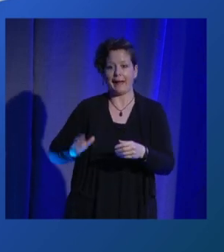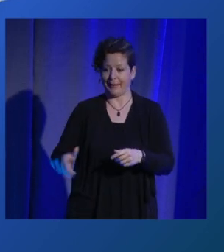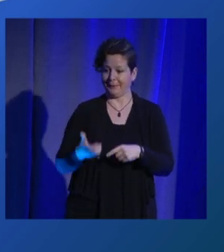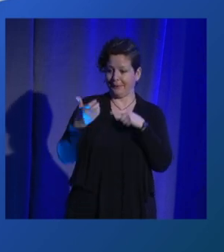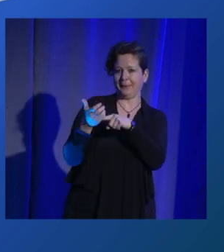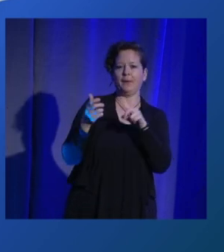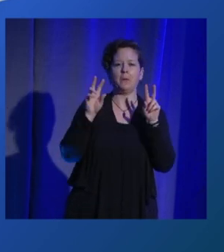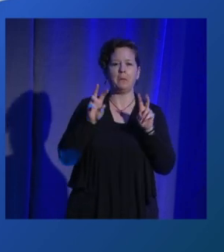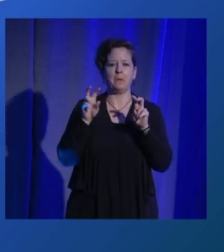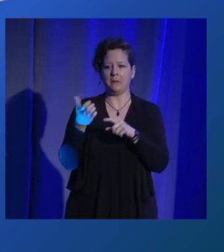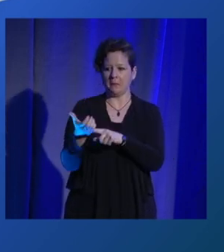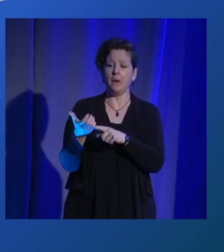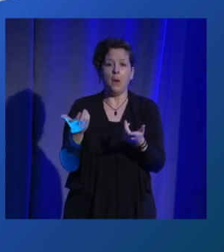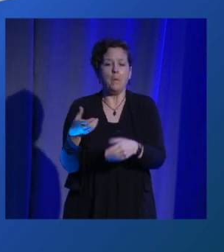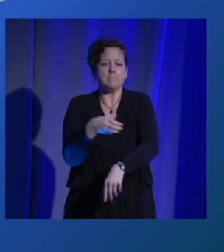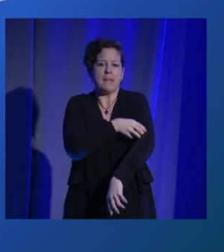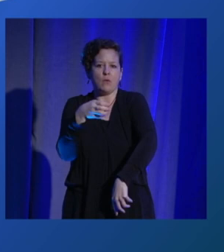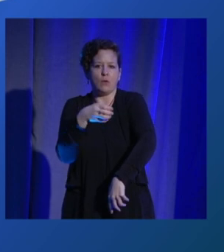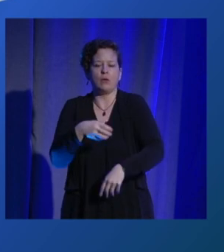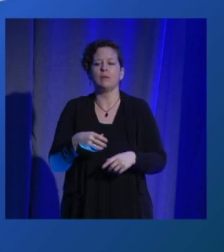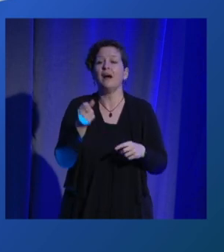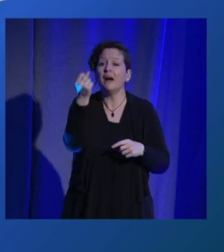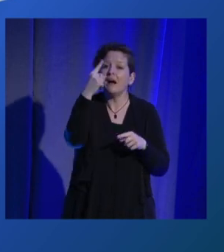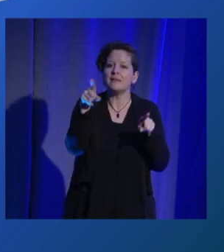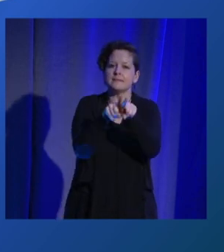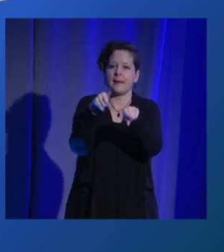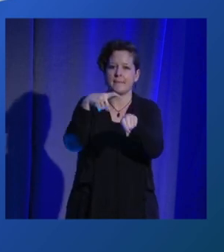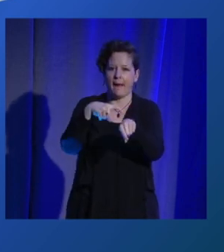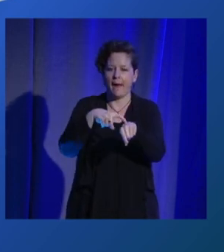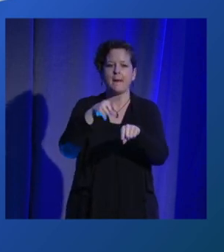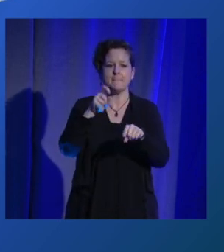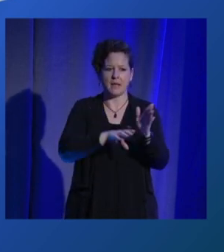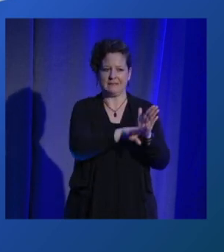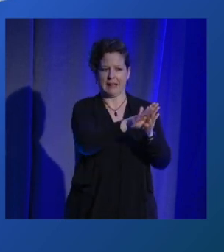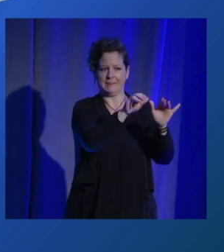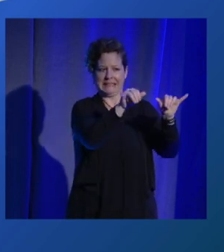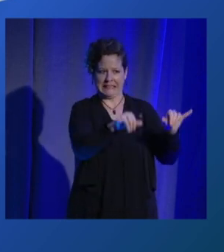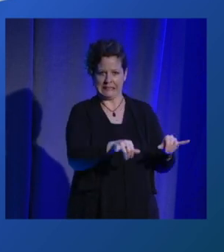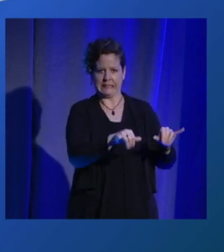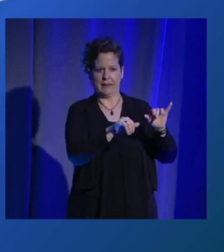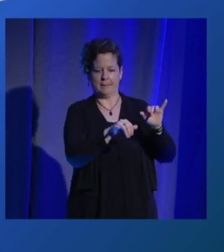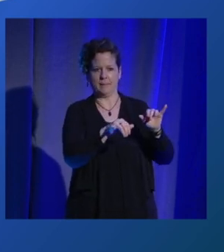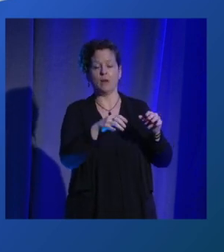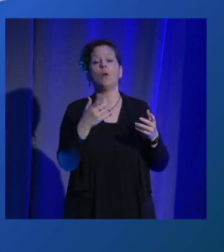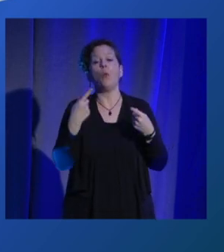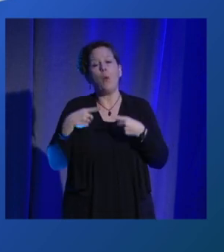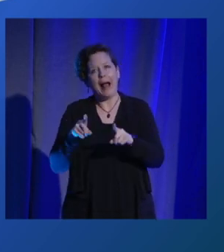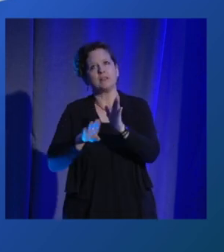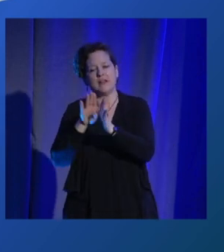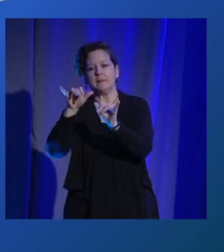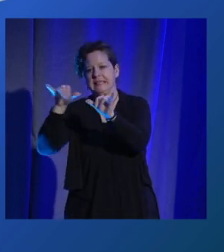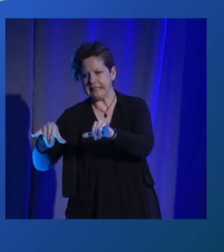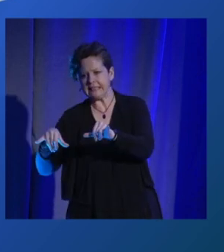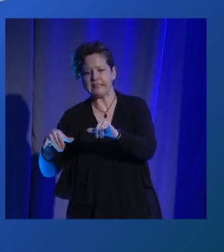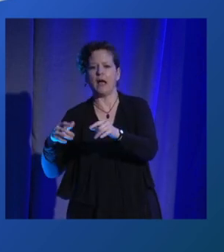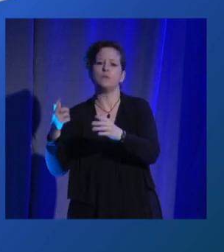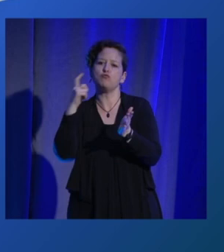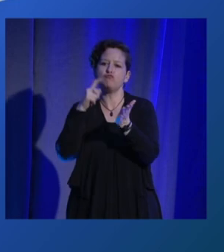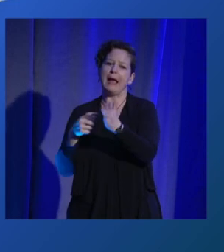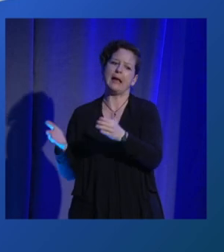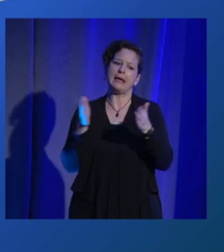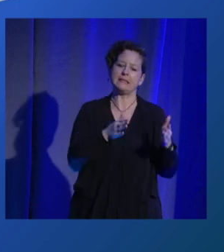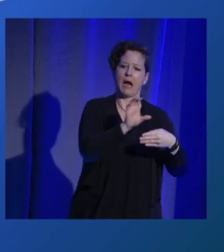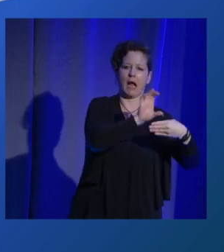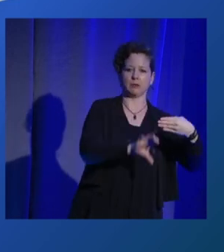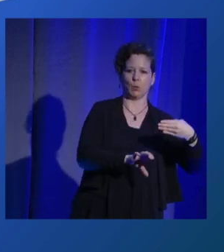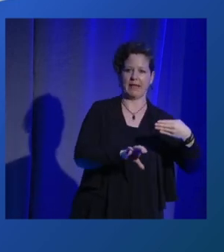powerful right but we have to build these systems knowing that there are consequen quences on how we build